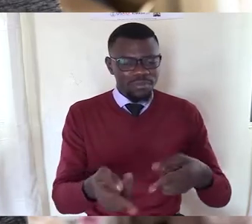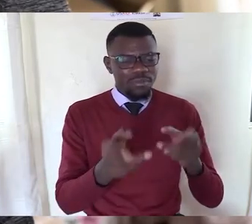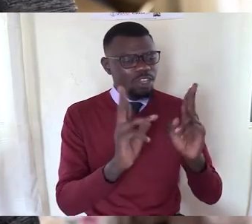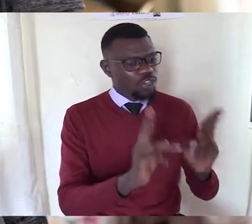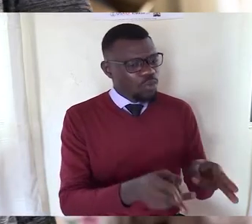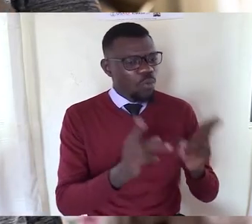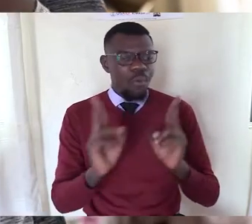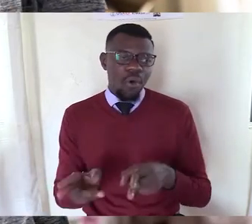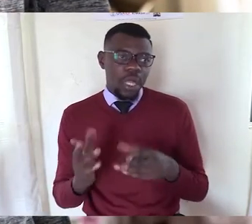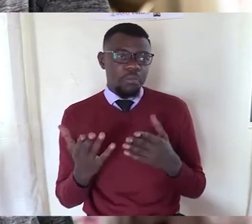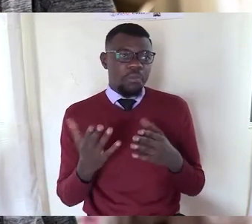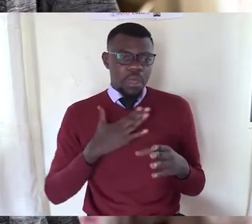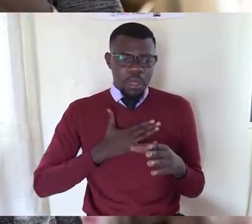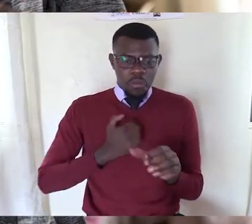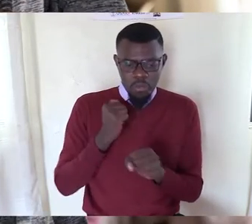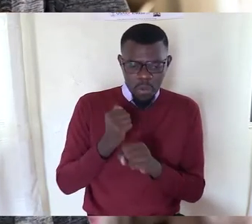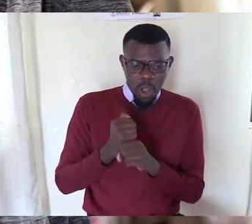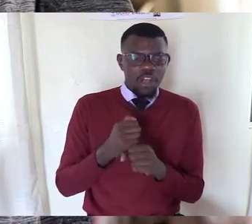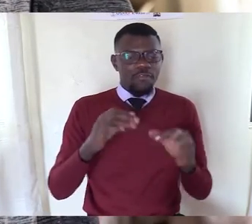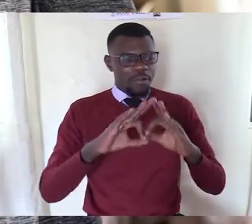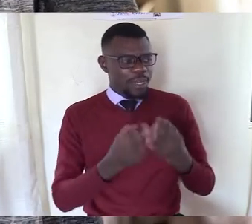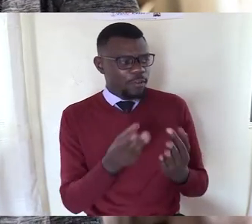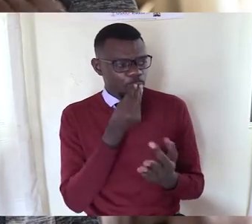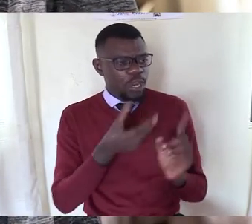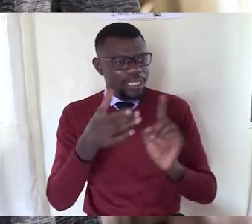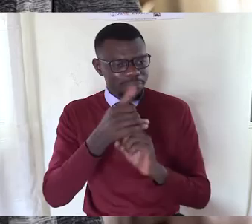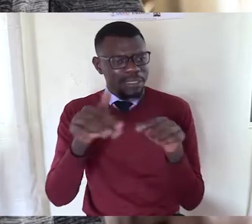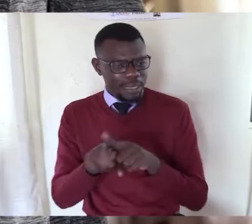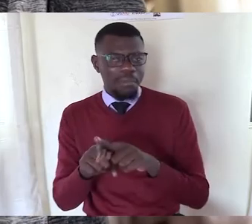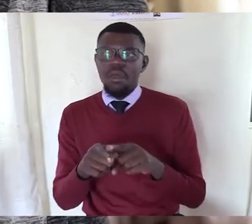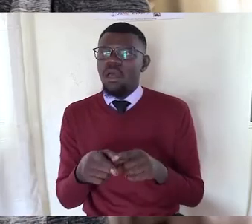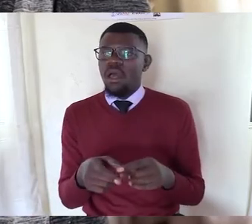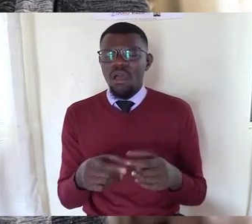usual work or what we do to make sure that we feed our families, then we are caught up in this violence.